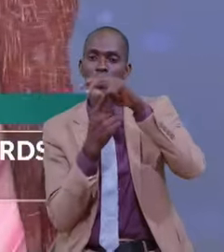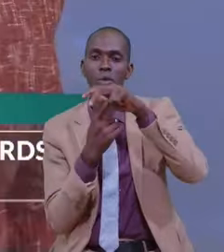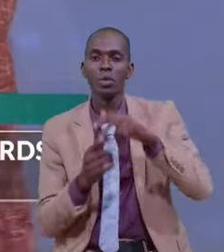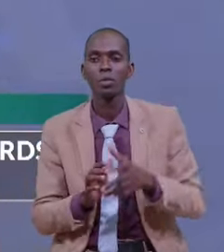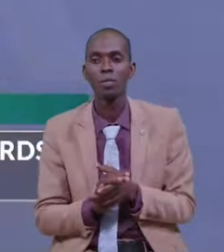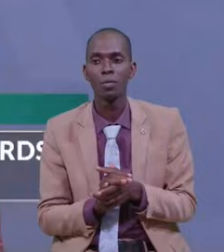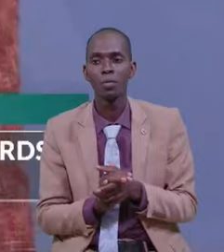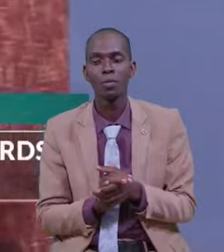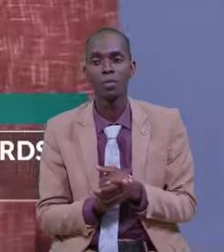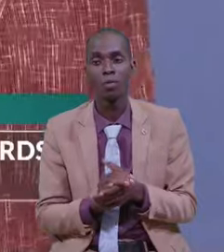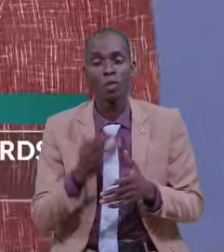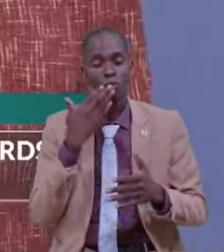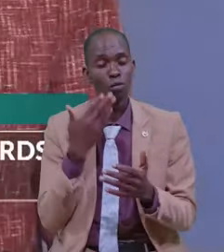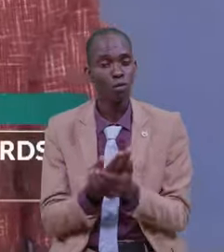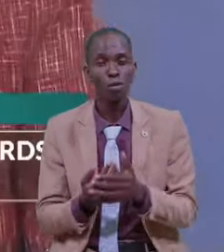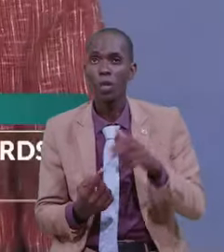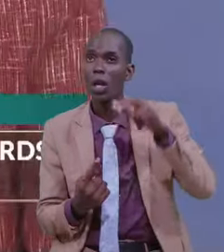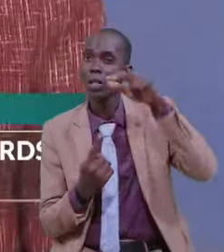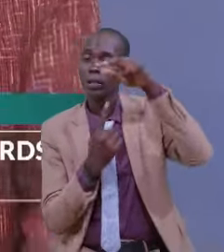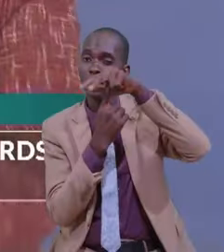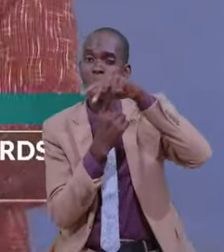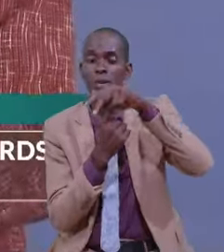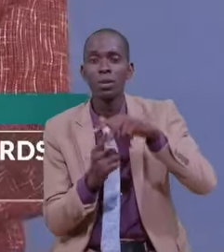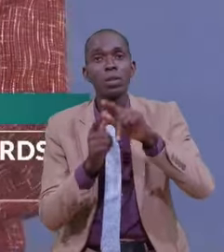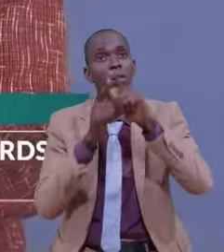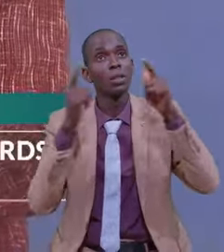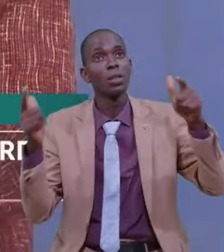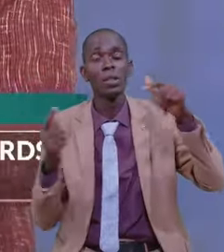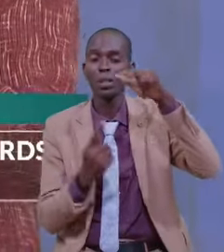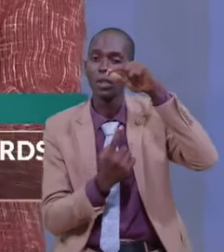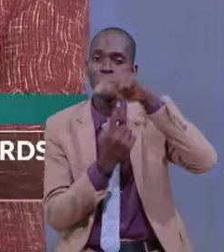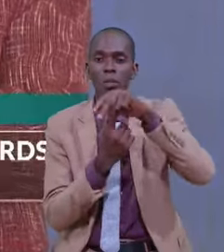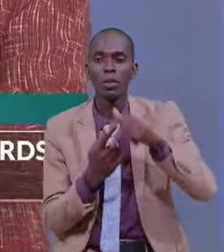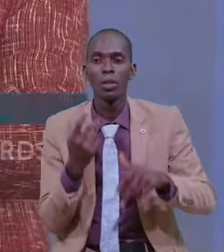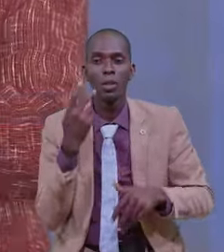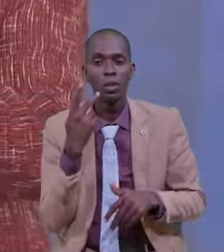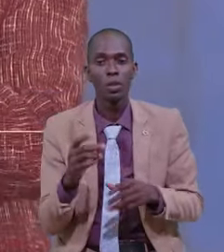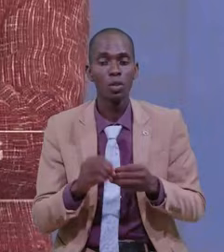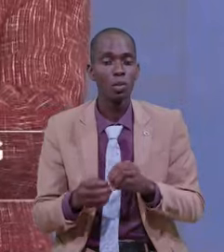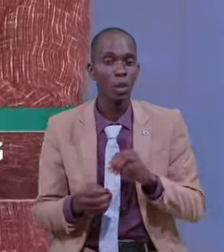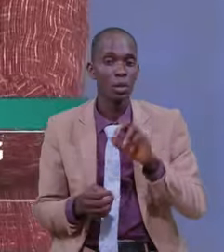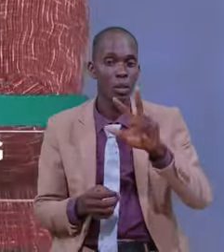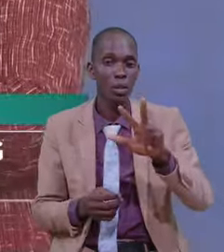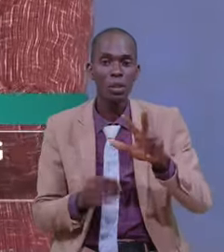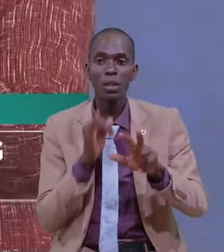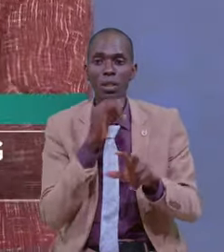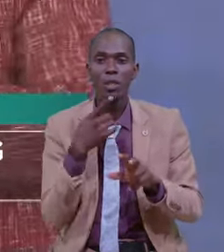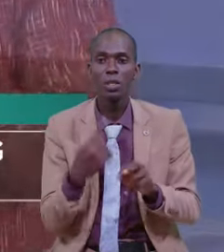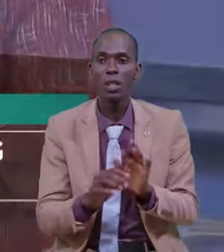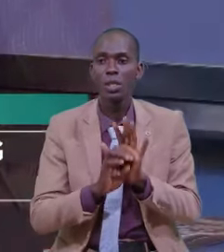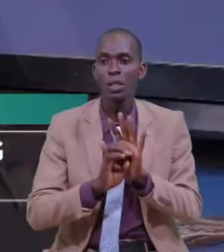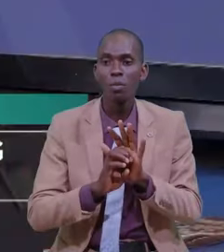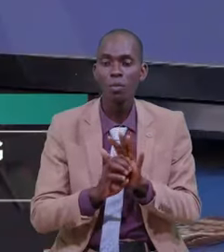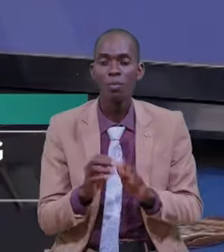Good championship. Great championship. Number three is the pattern and the model